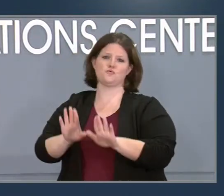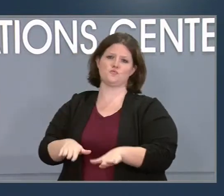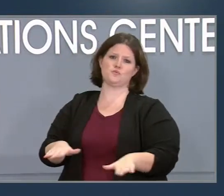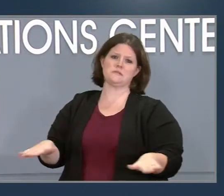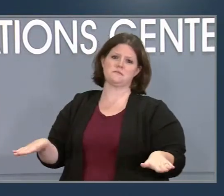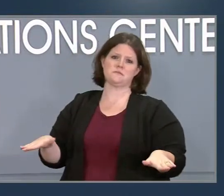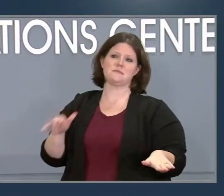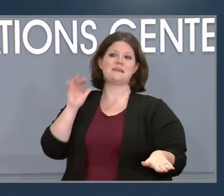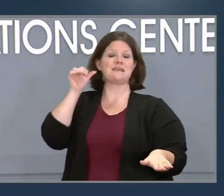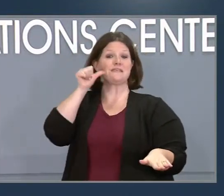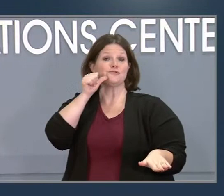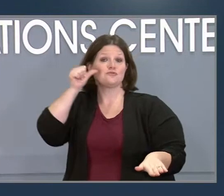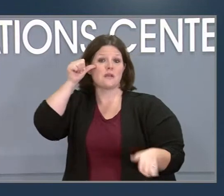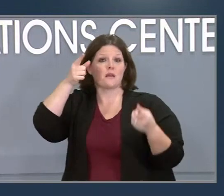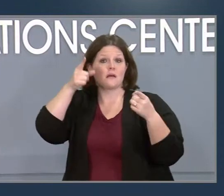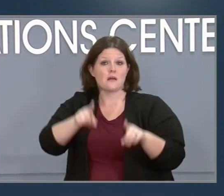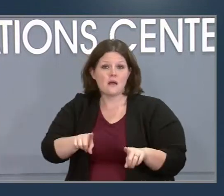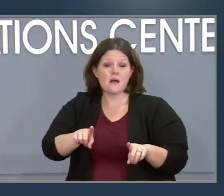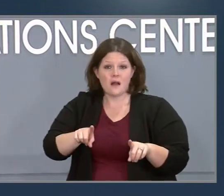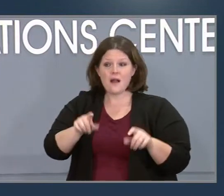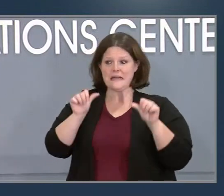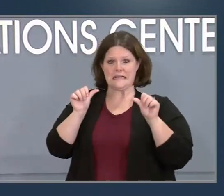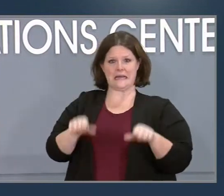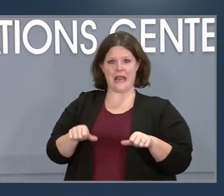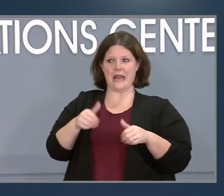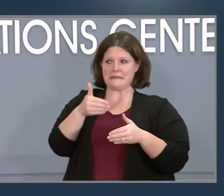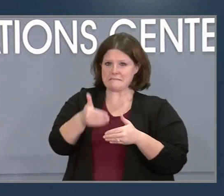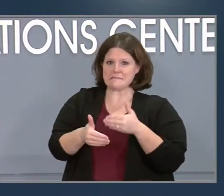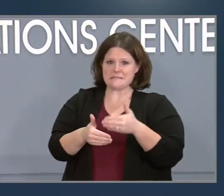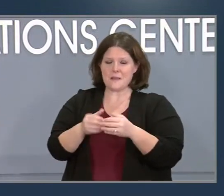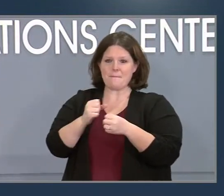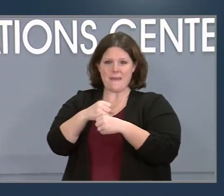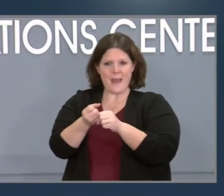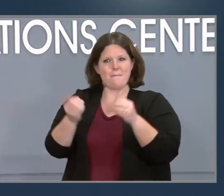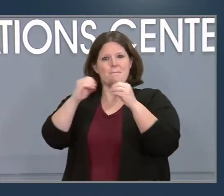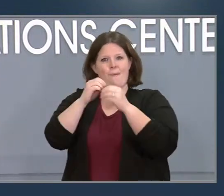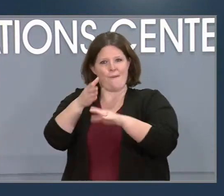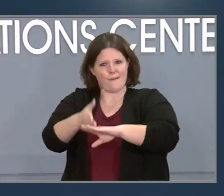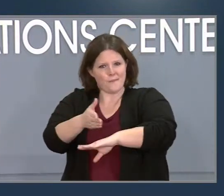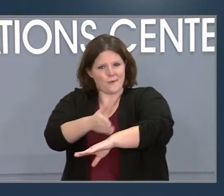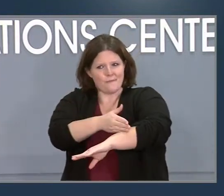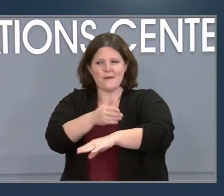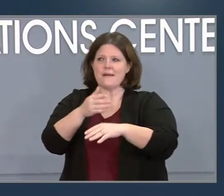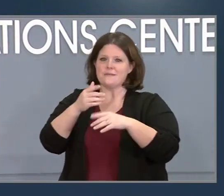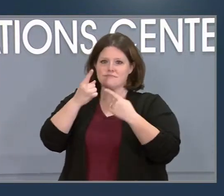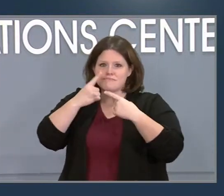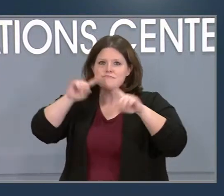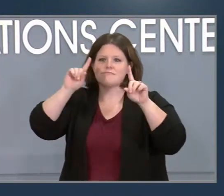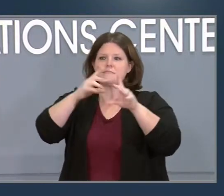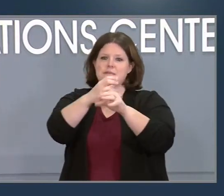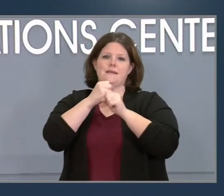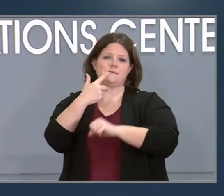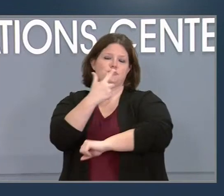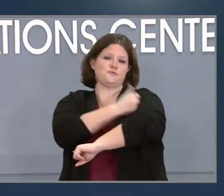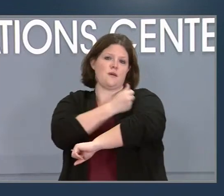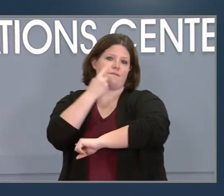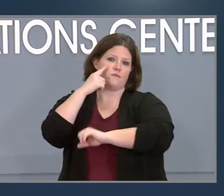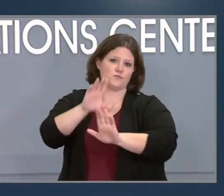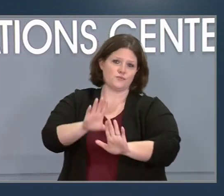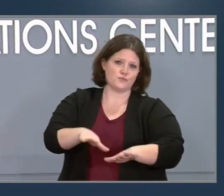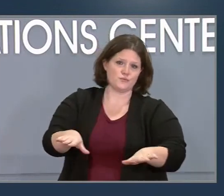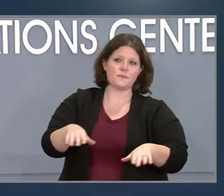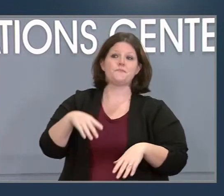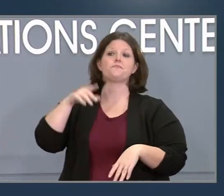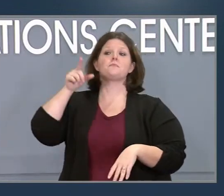we came a step closer to having safe and effective vaccines available for younger children. An independent advisory panel